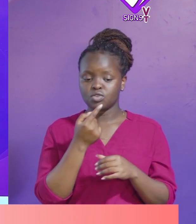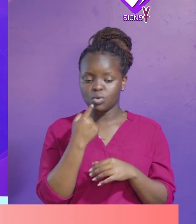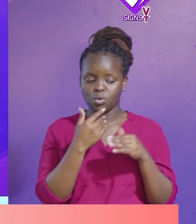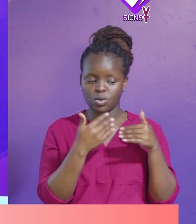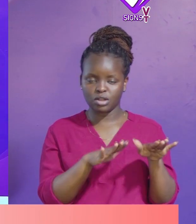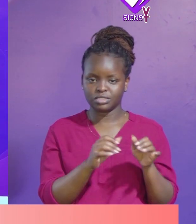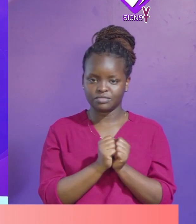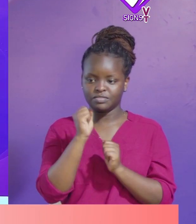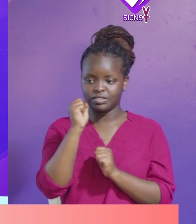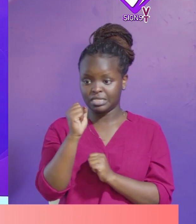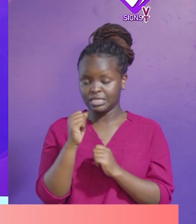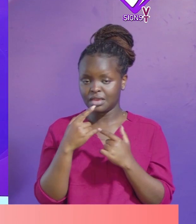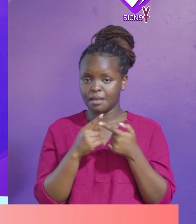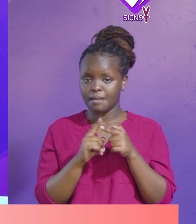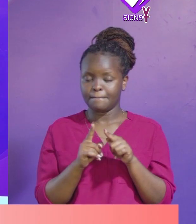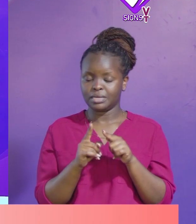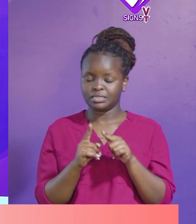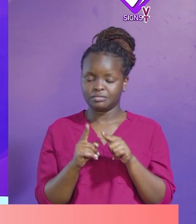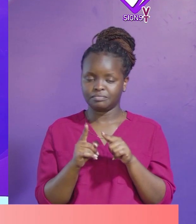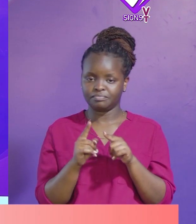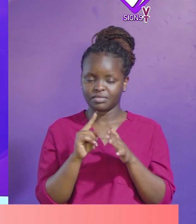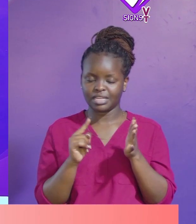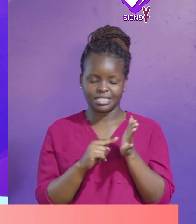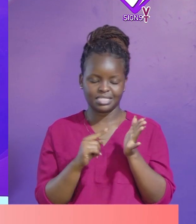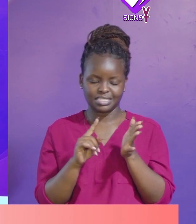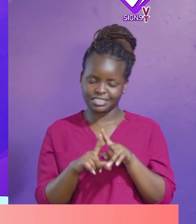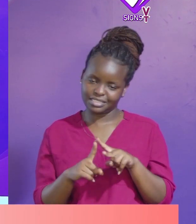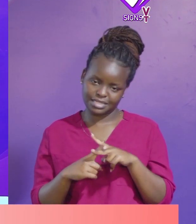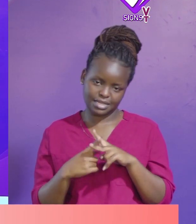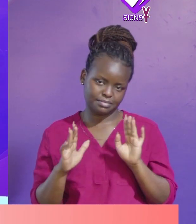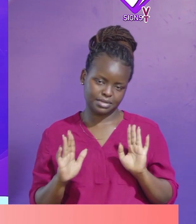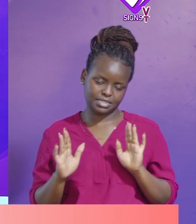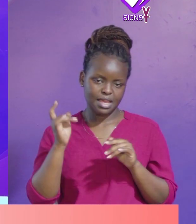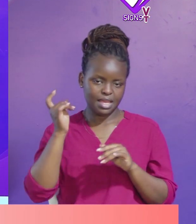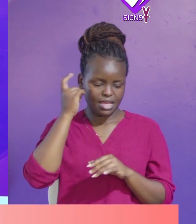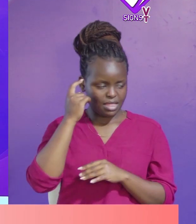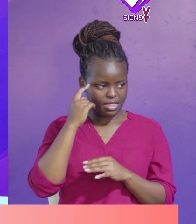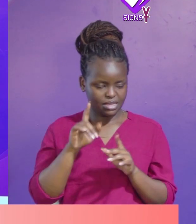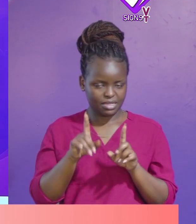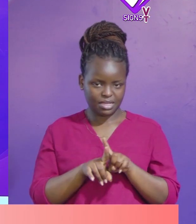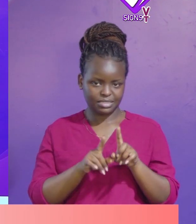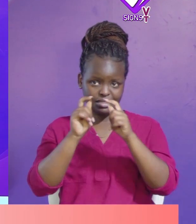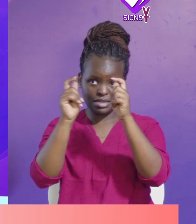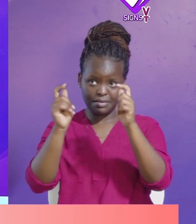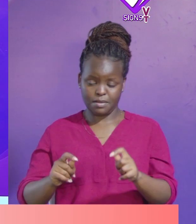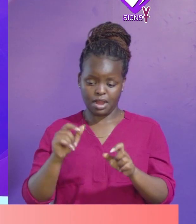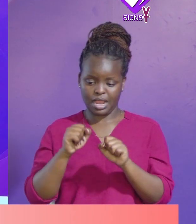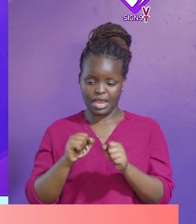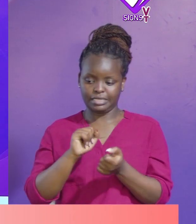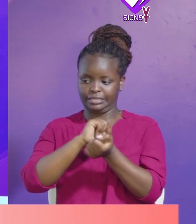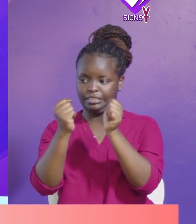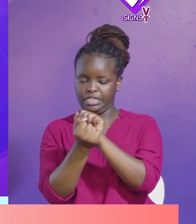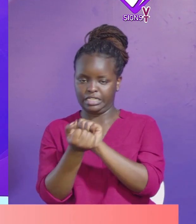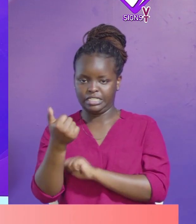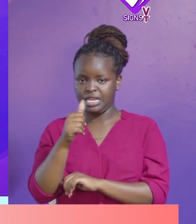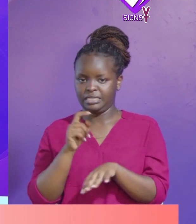are 15th, but this is just the start, and I think the table may turn anytime,